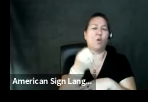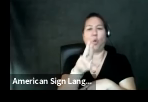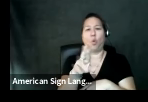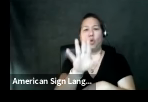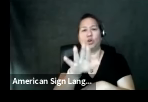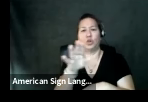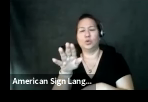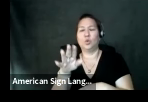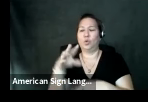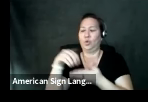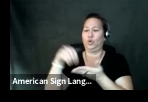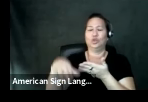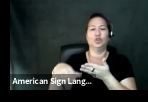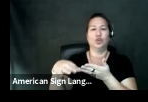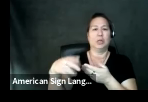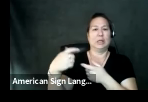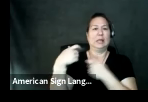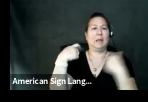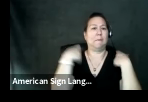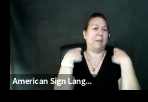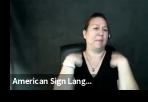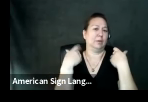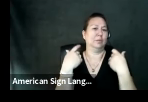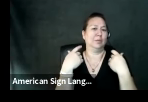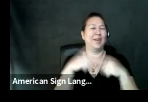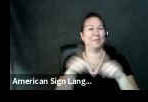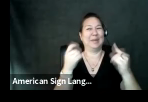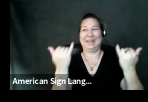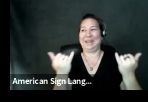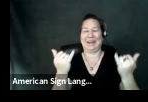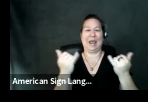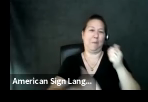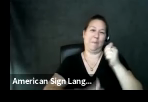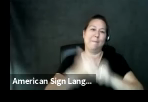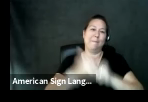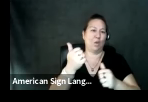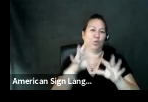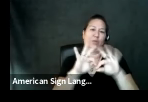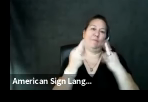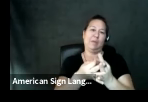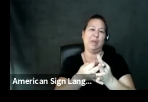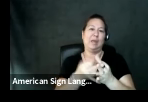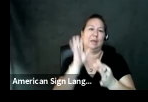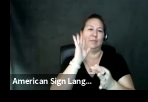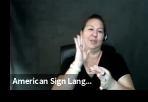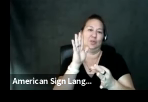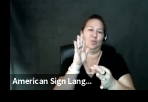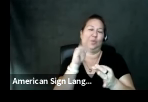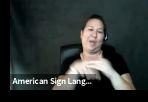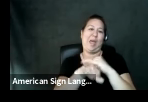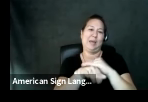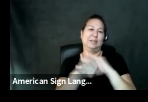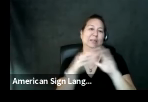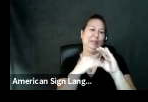both. But during this time, we find that more and more families are utilizing email. It's just how things have